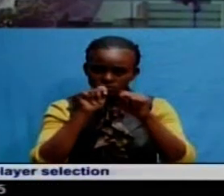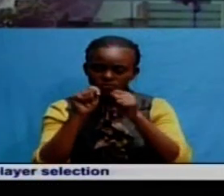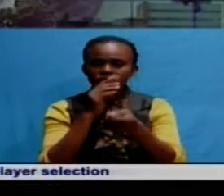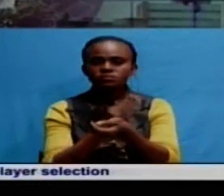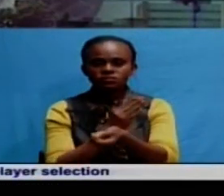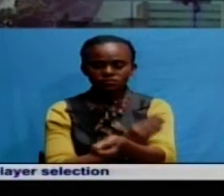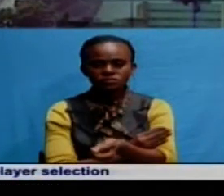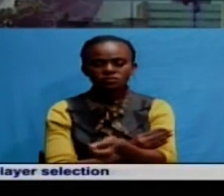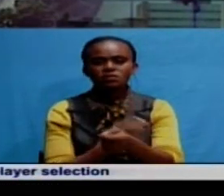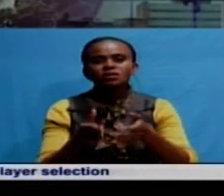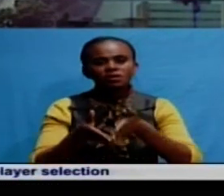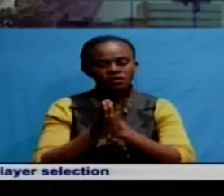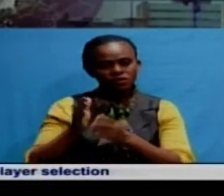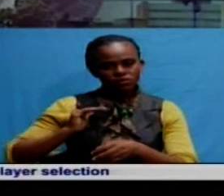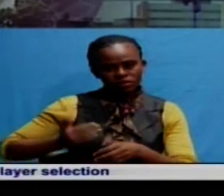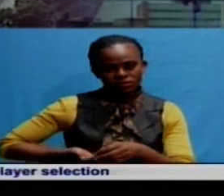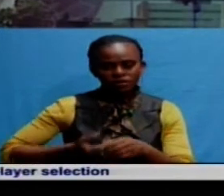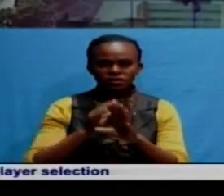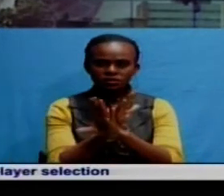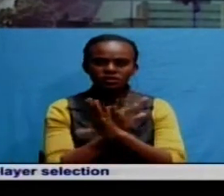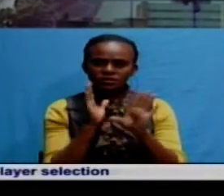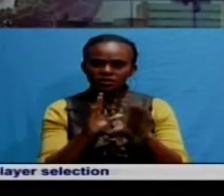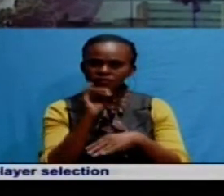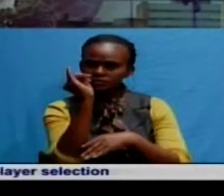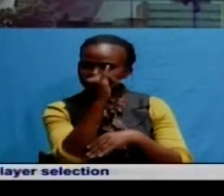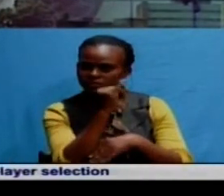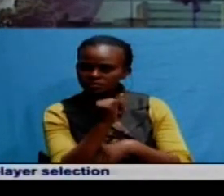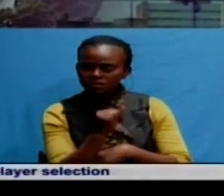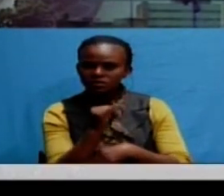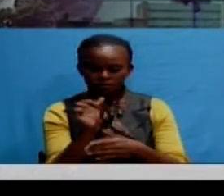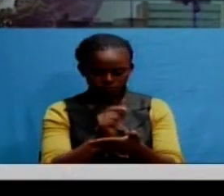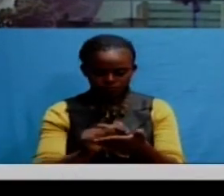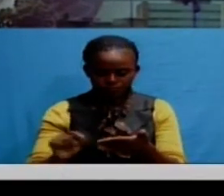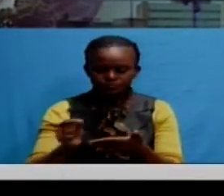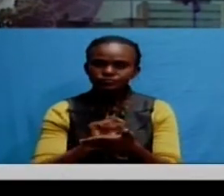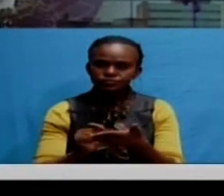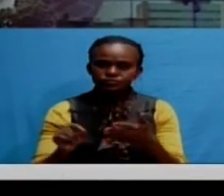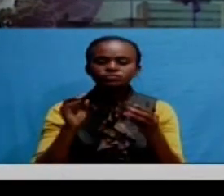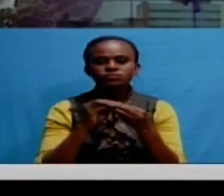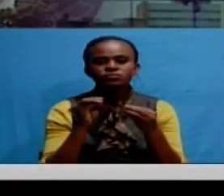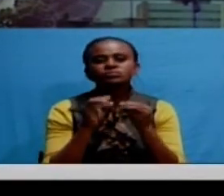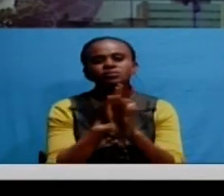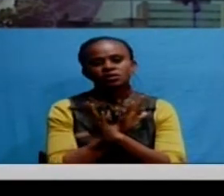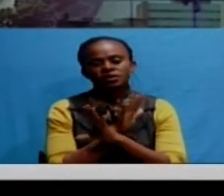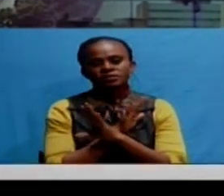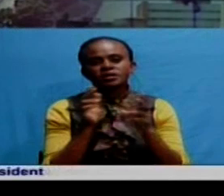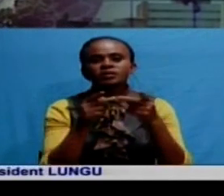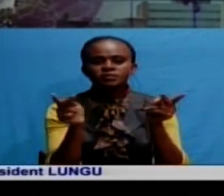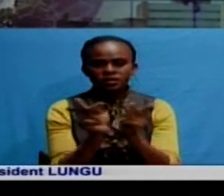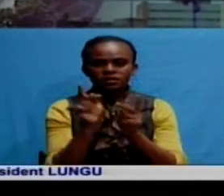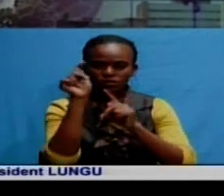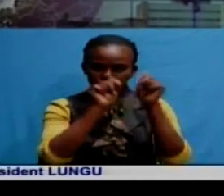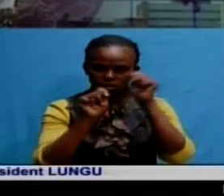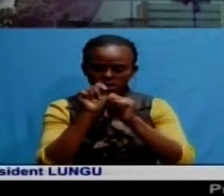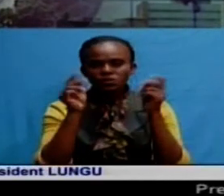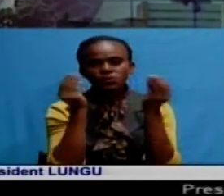urged Zambian women writers to write more and help grow Zambia's destination as a tourism hub. Mr. Banda says